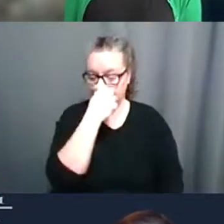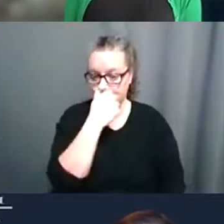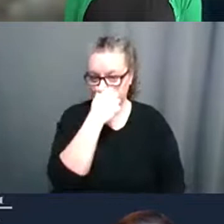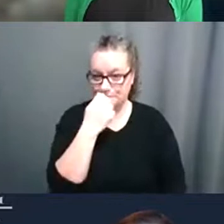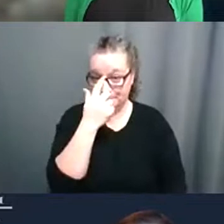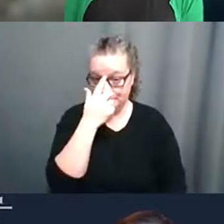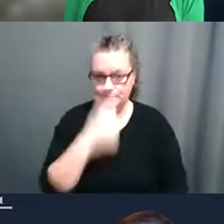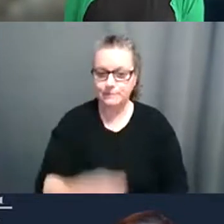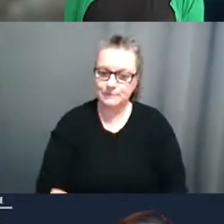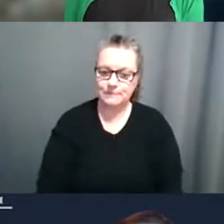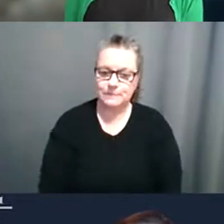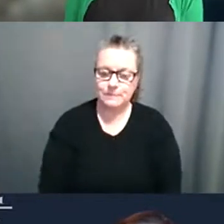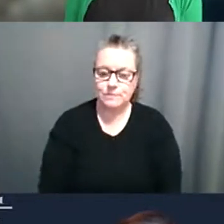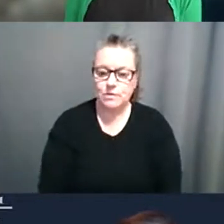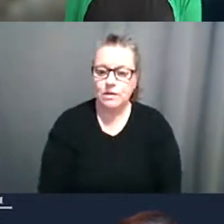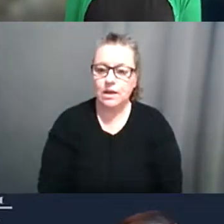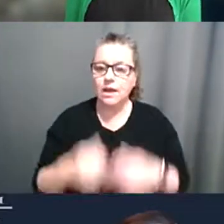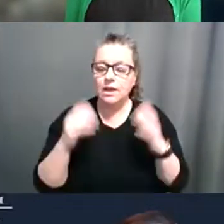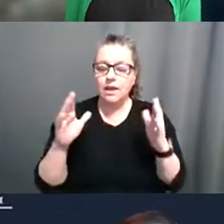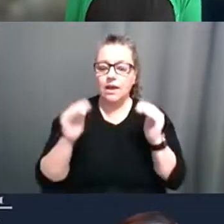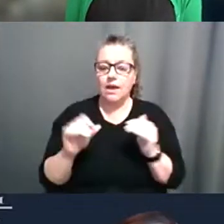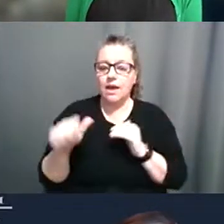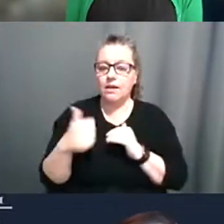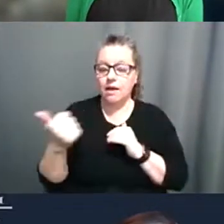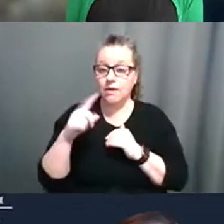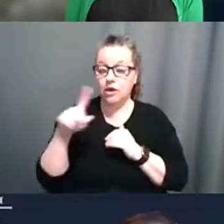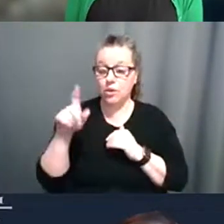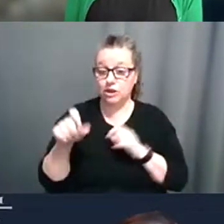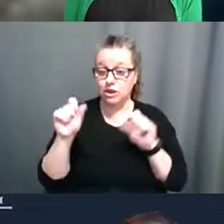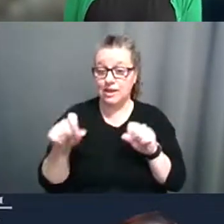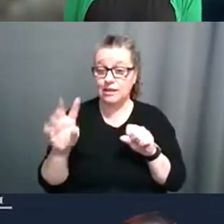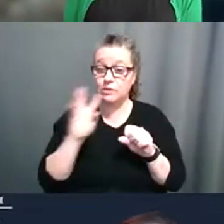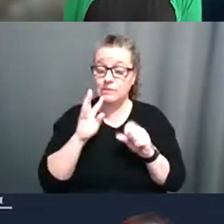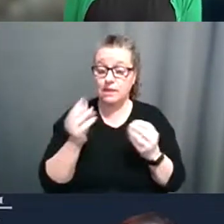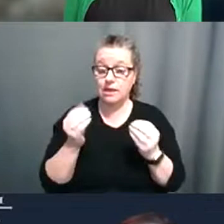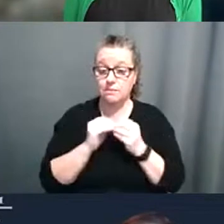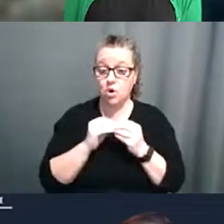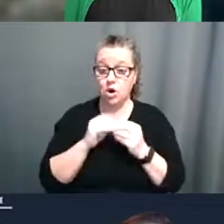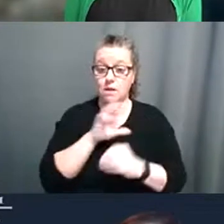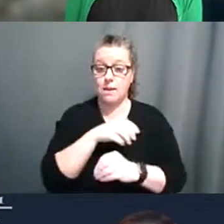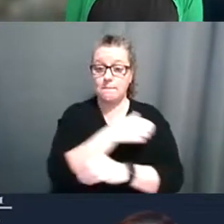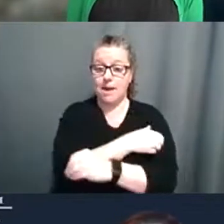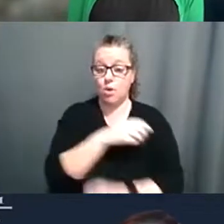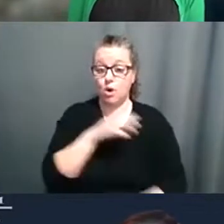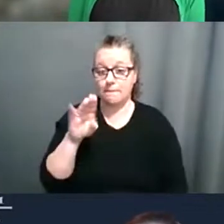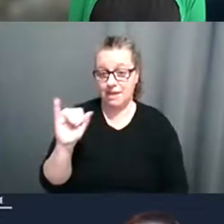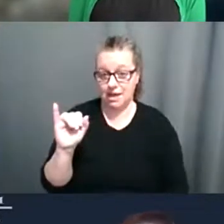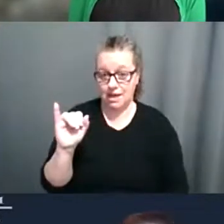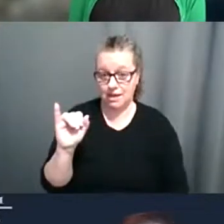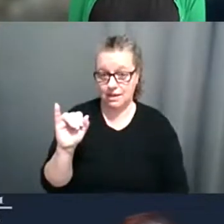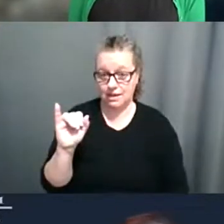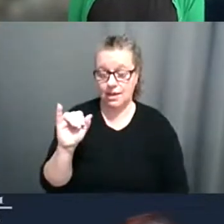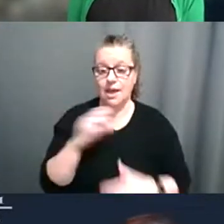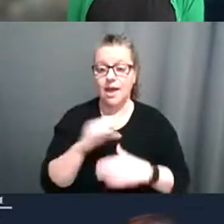Great. And then another question, could you speak more about Power BI in the next steps?